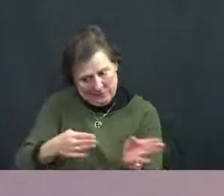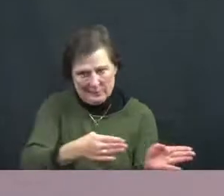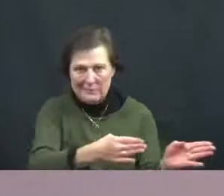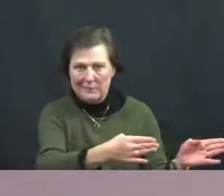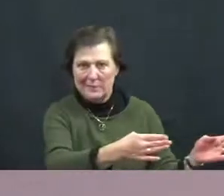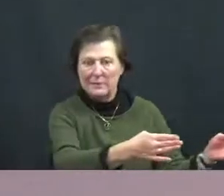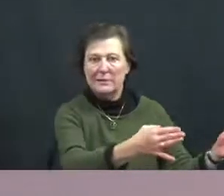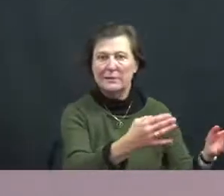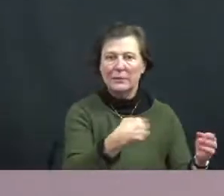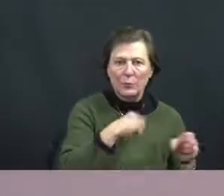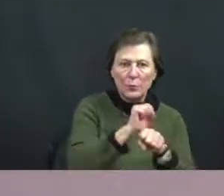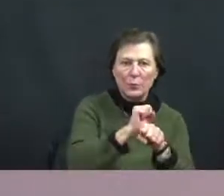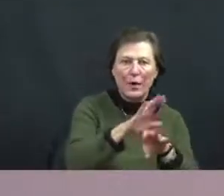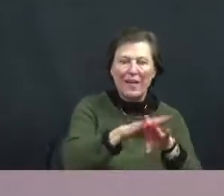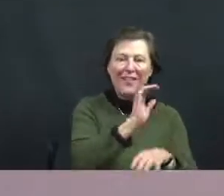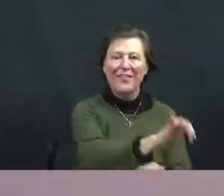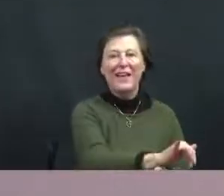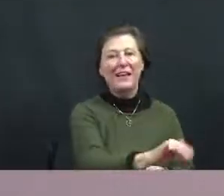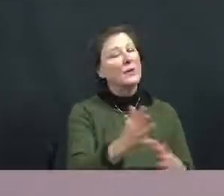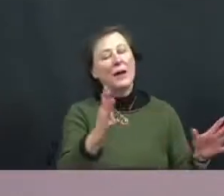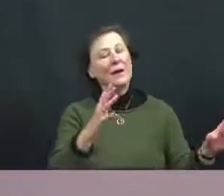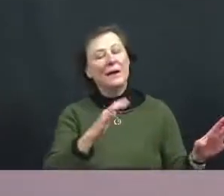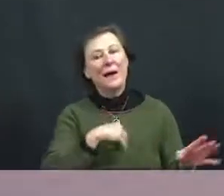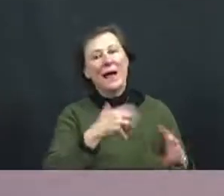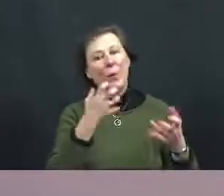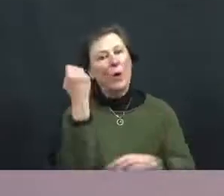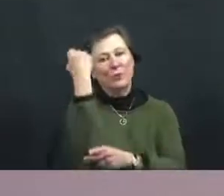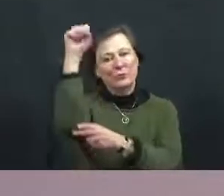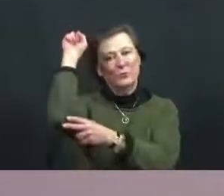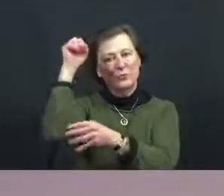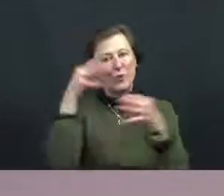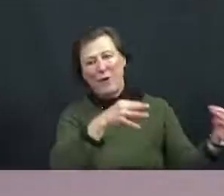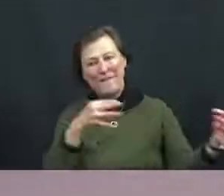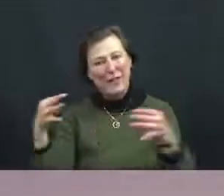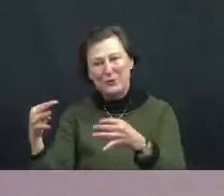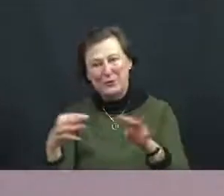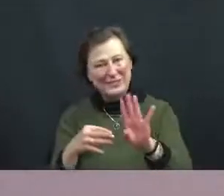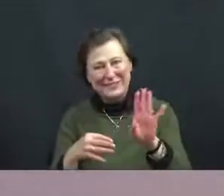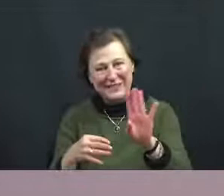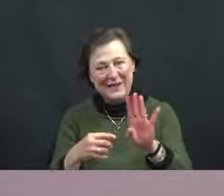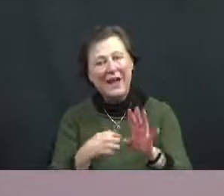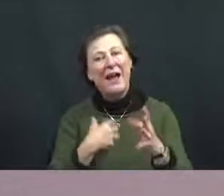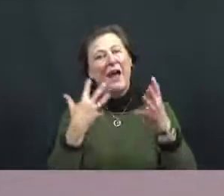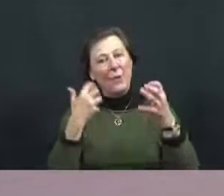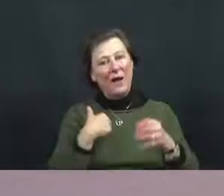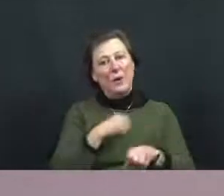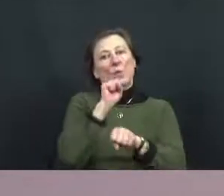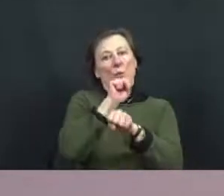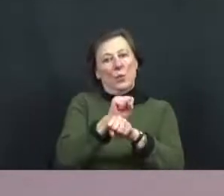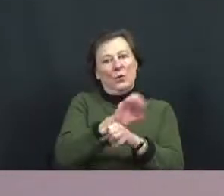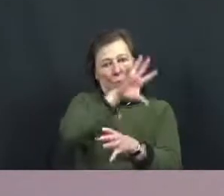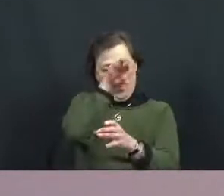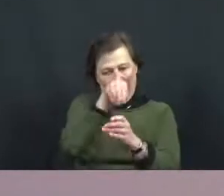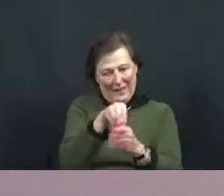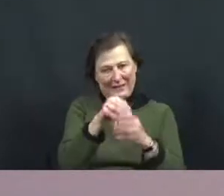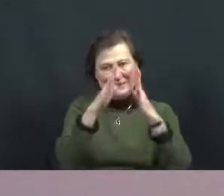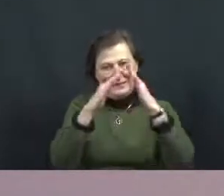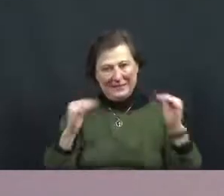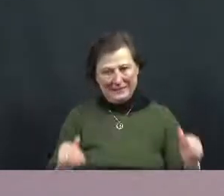system. So I'm not calling for a revolution. I'm simply calling for us to work through the system and change our